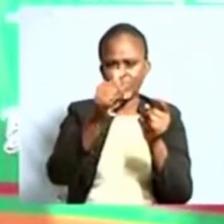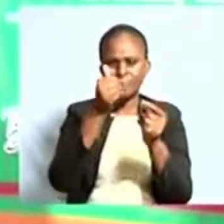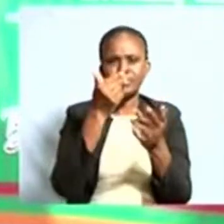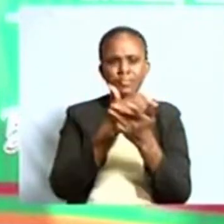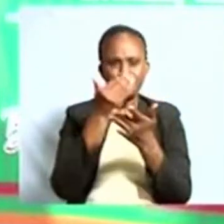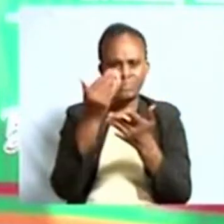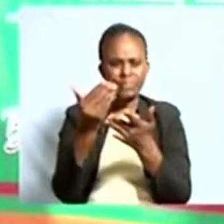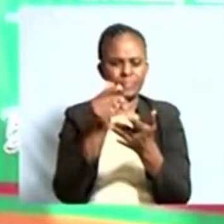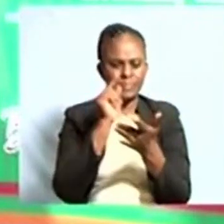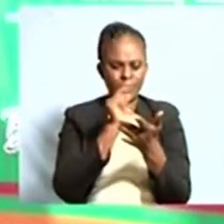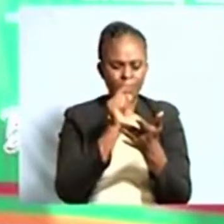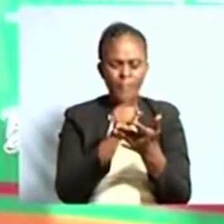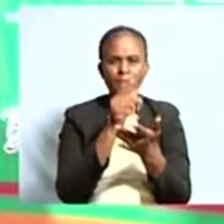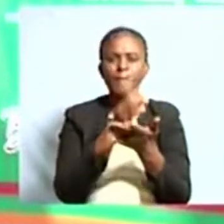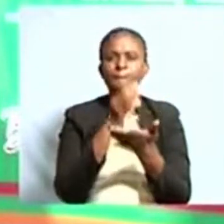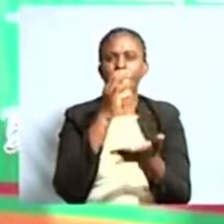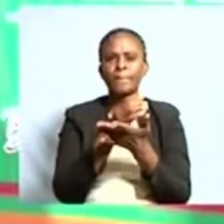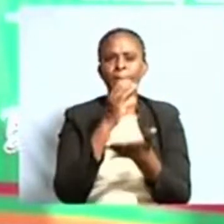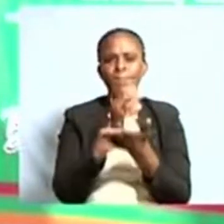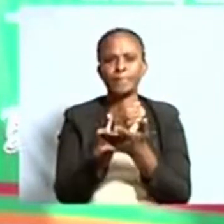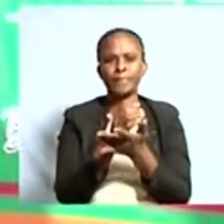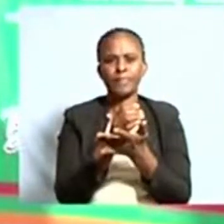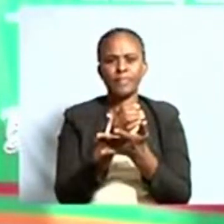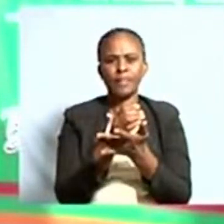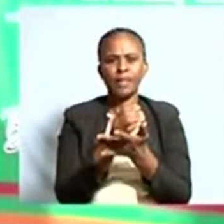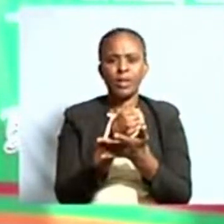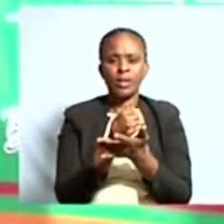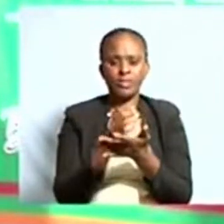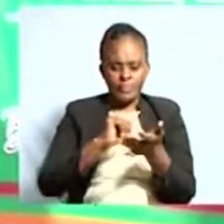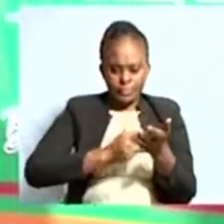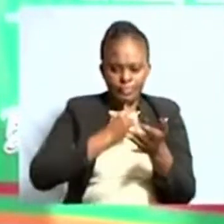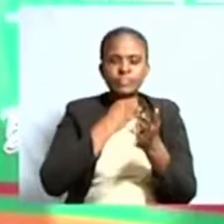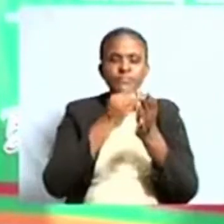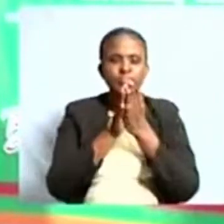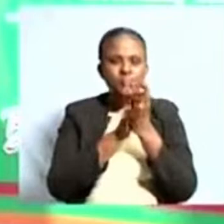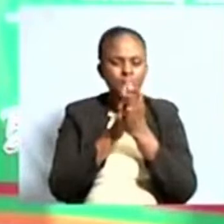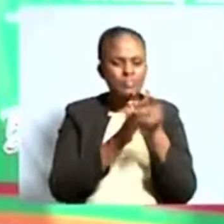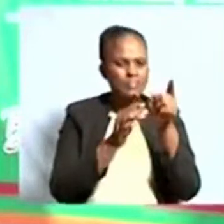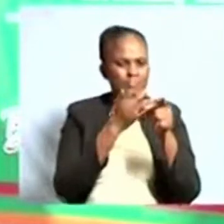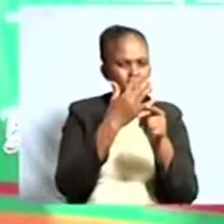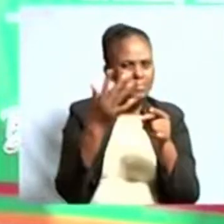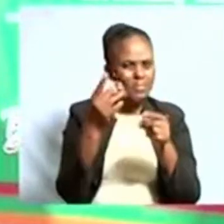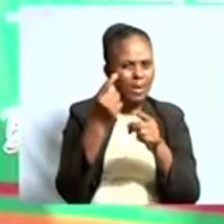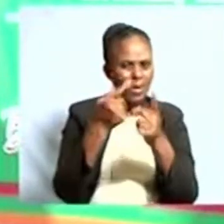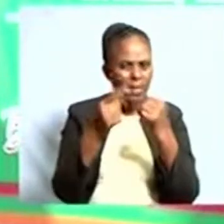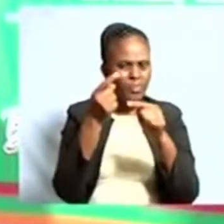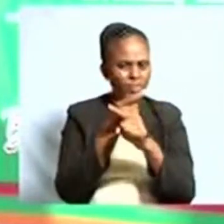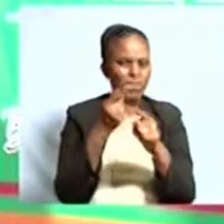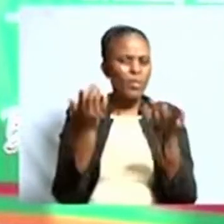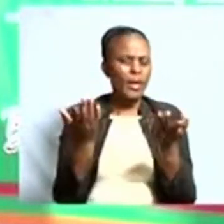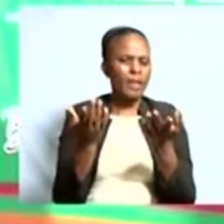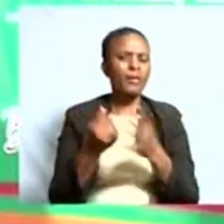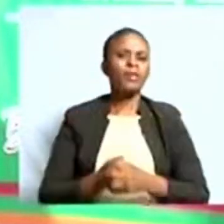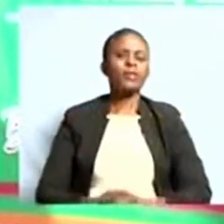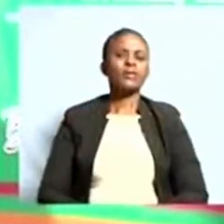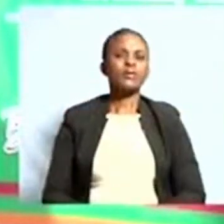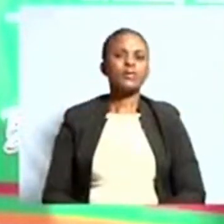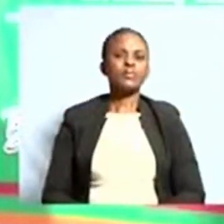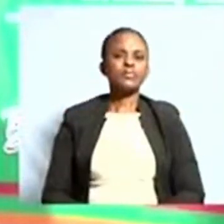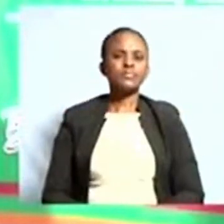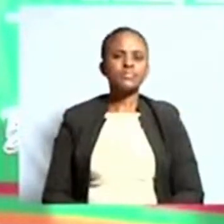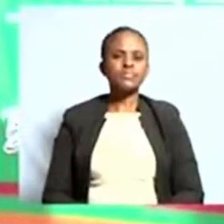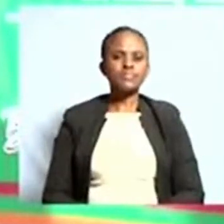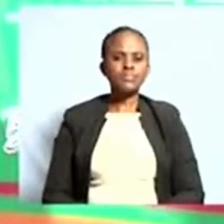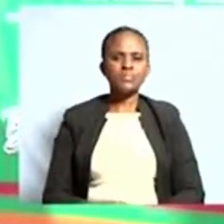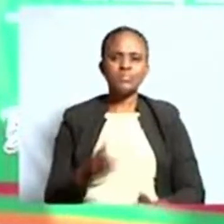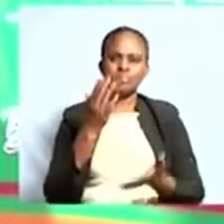you actually bought the product. Because our interest is, where is this product coming from? So once we get,